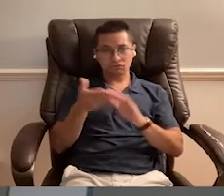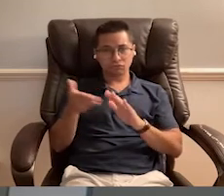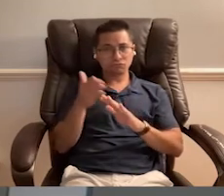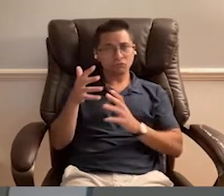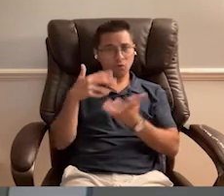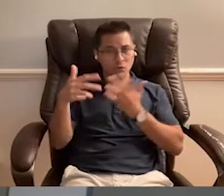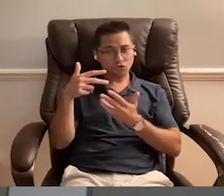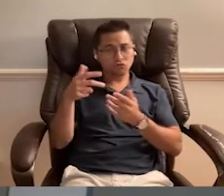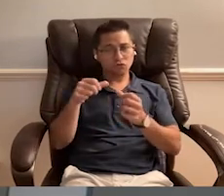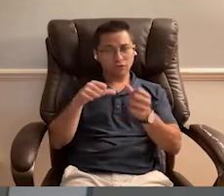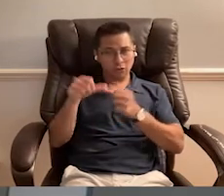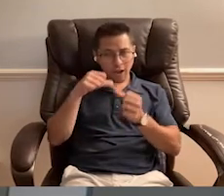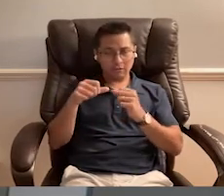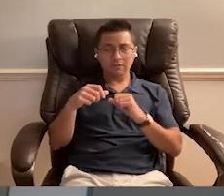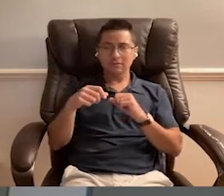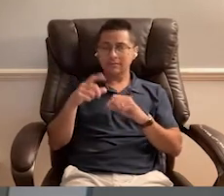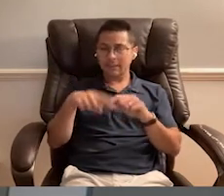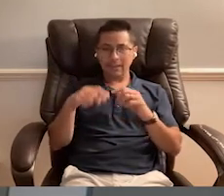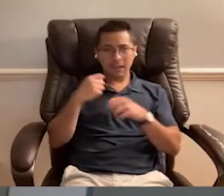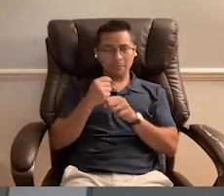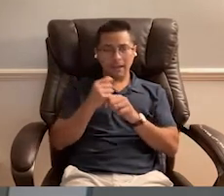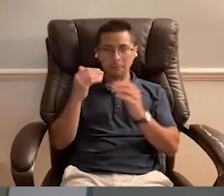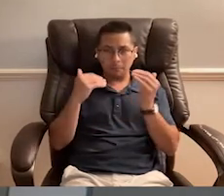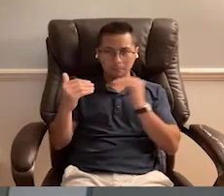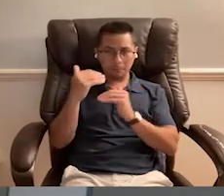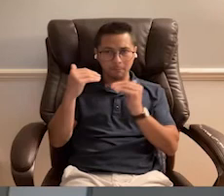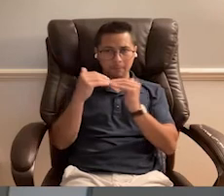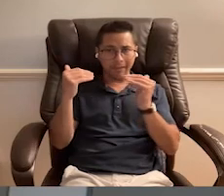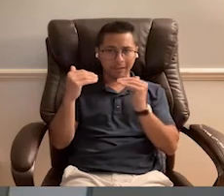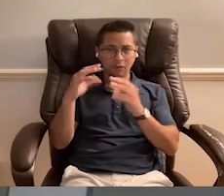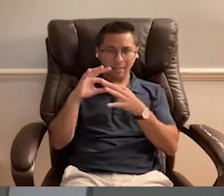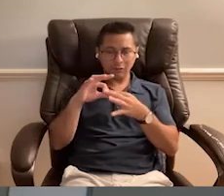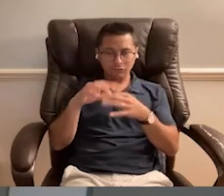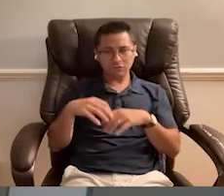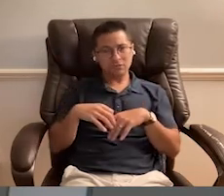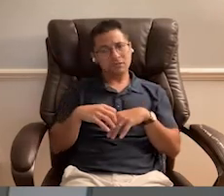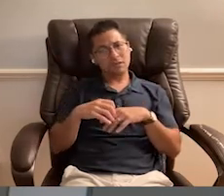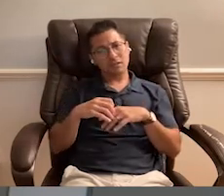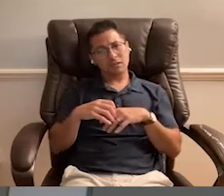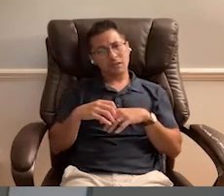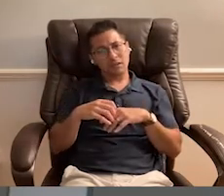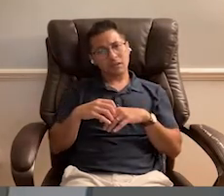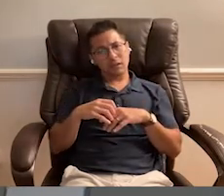gestures to regulate social interactions, failure to develop peer relationships, a lack of spontaneous seeking